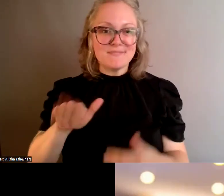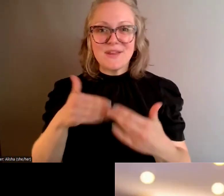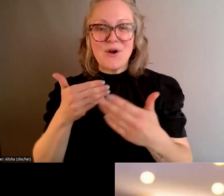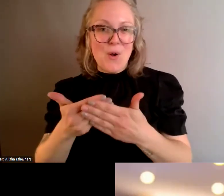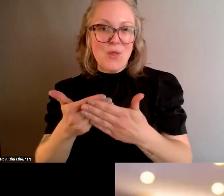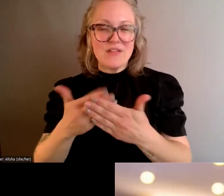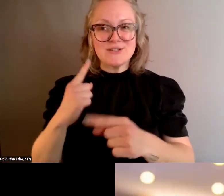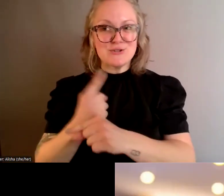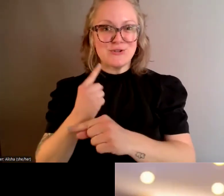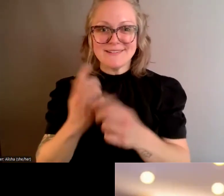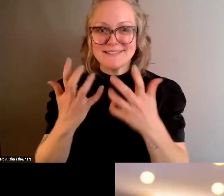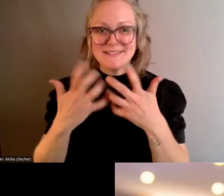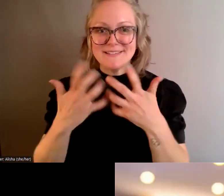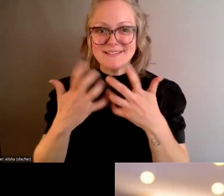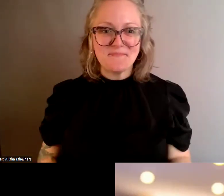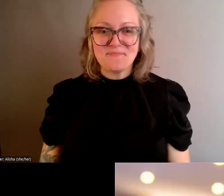correctly.